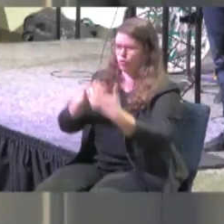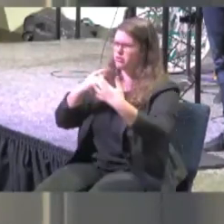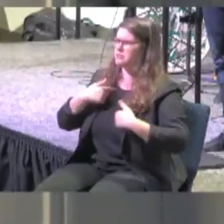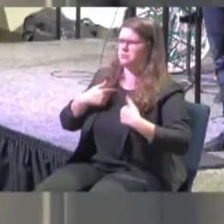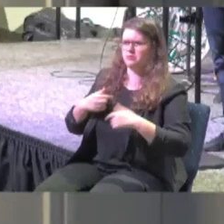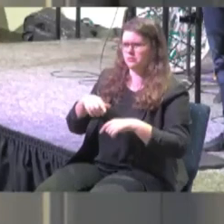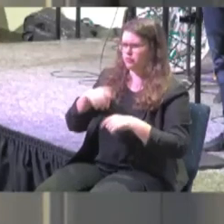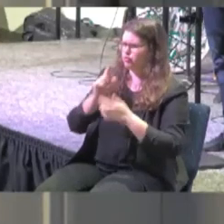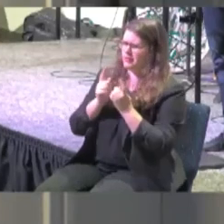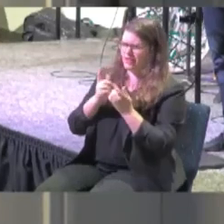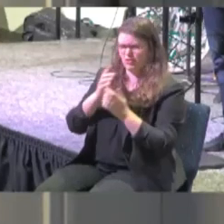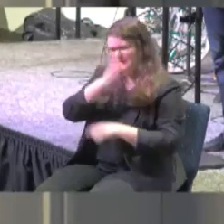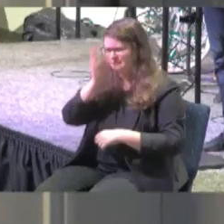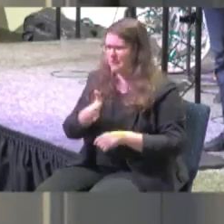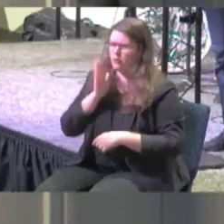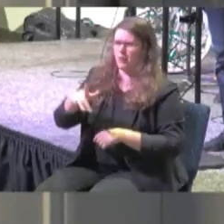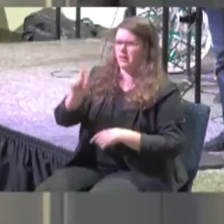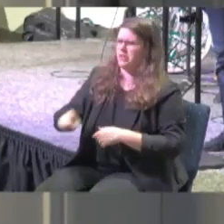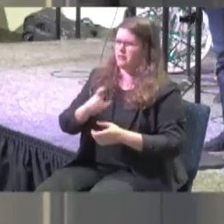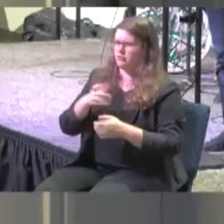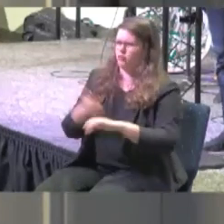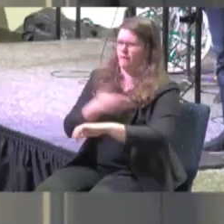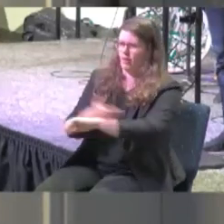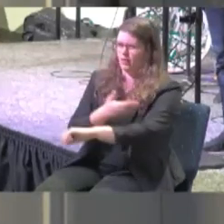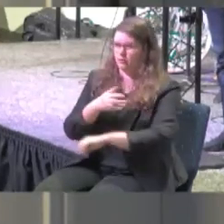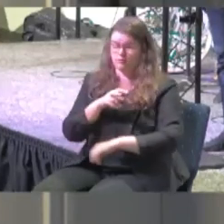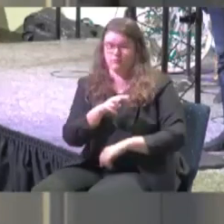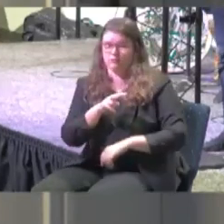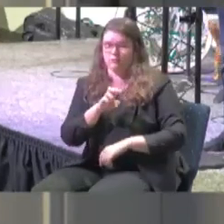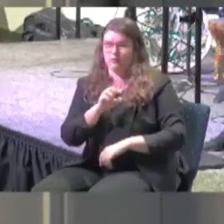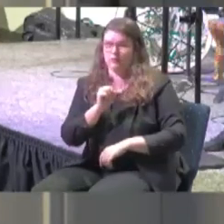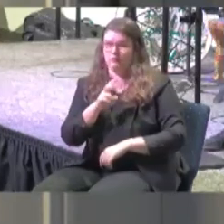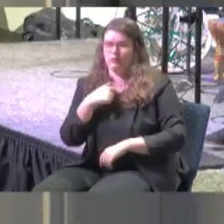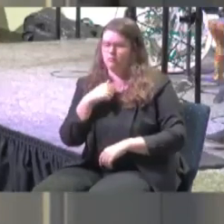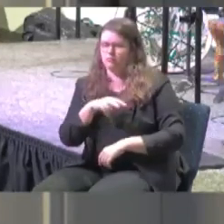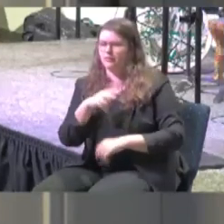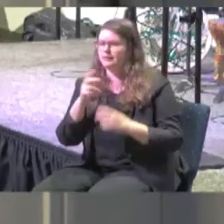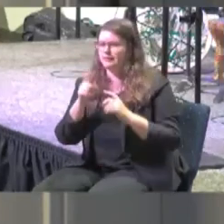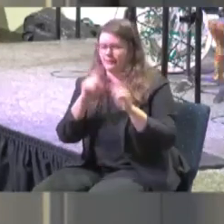that should ever exist. It's absurd. That's an idol.